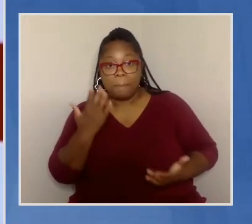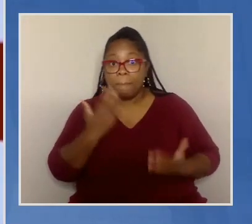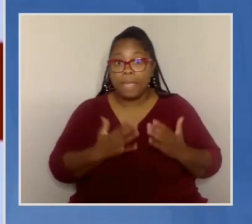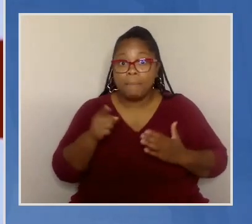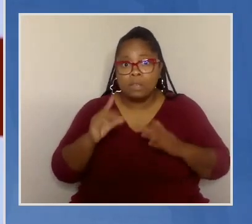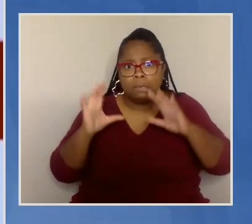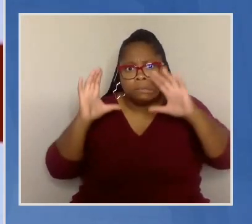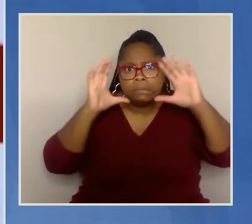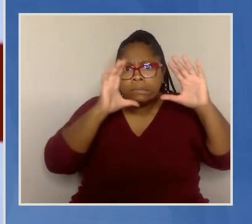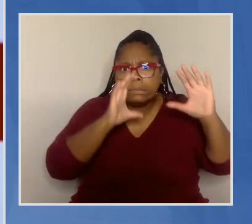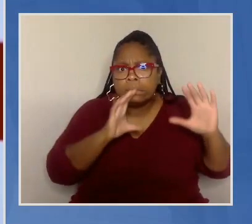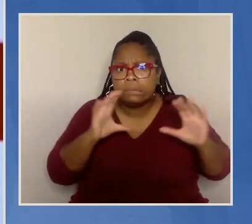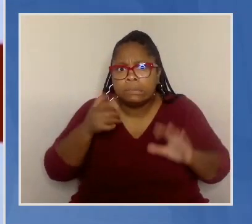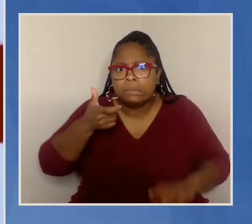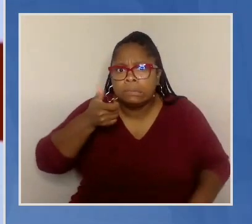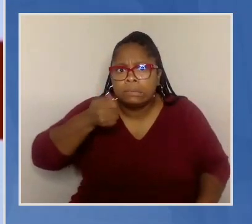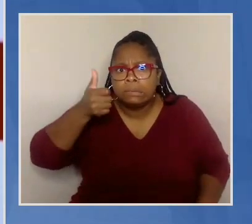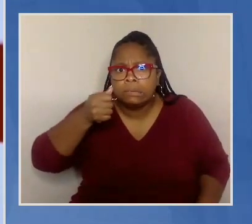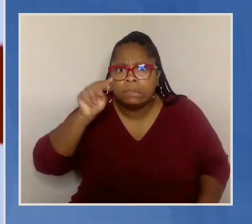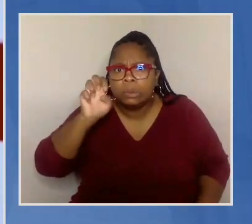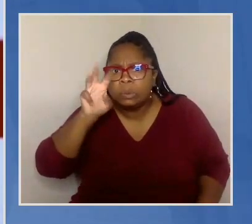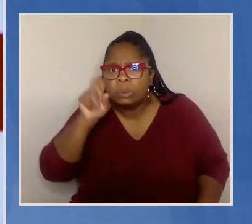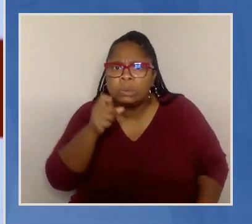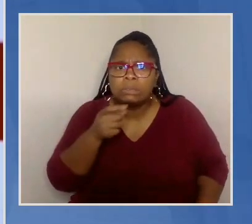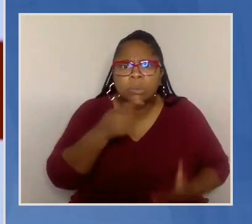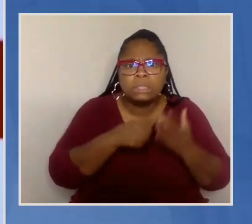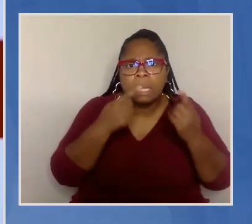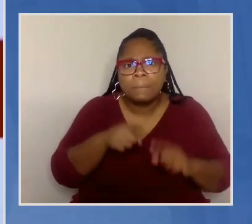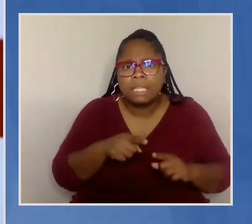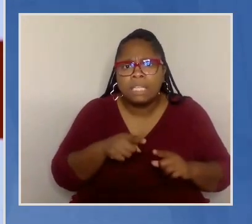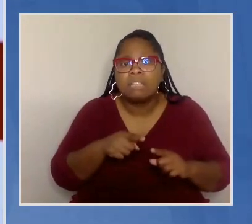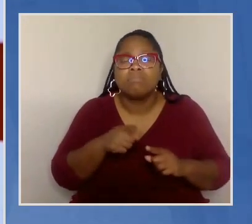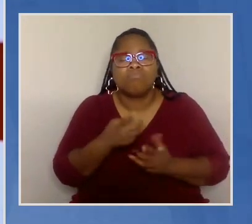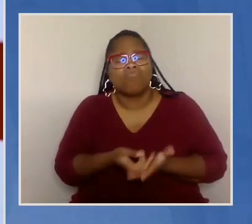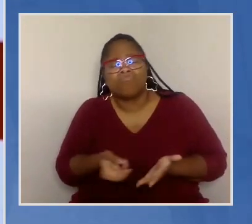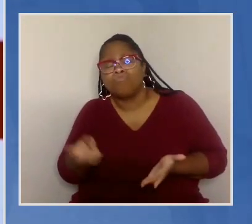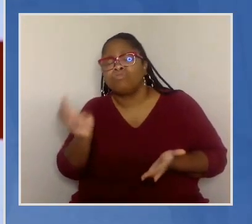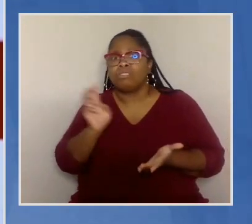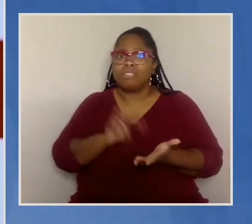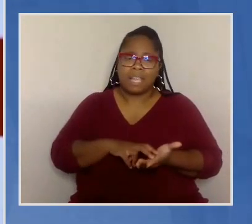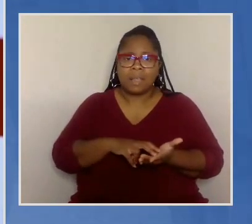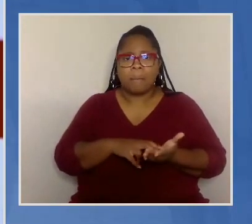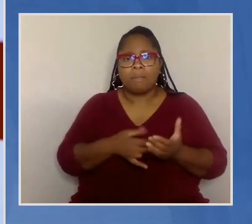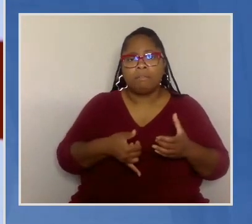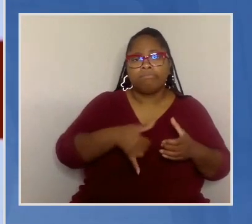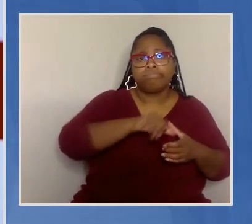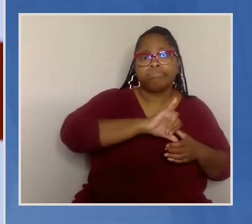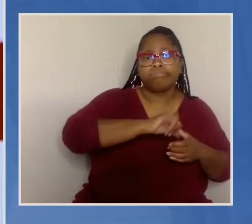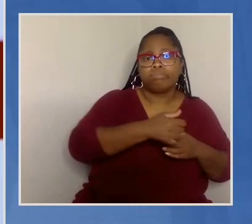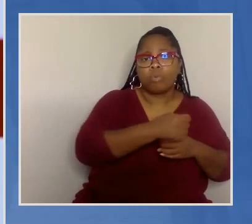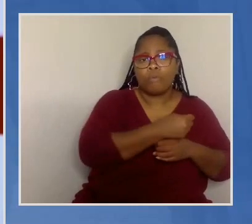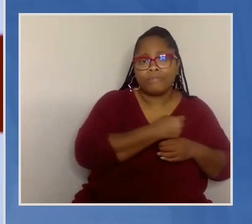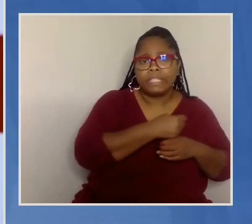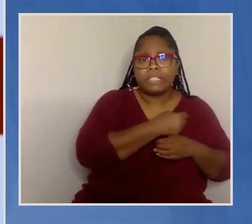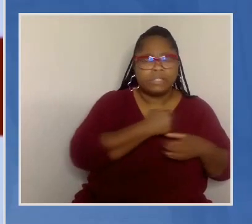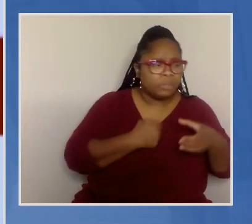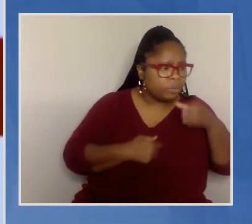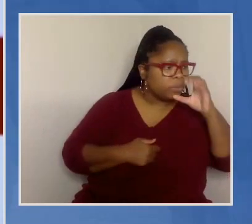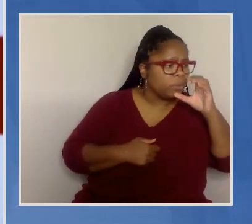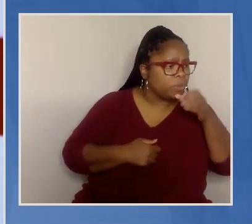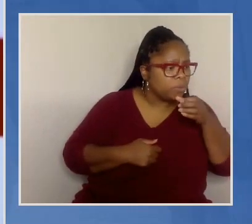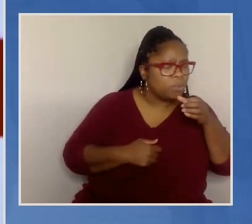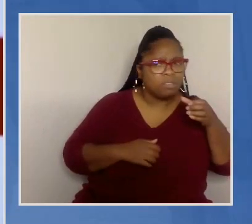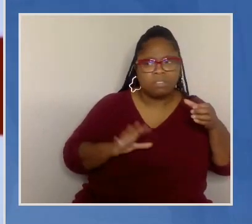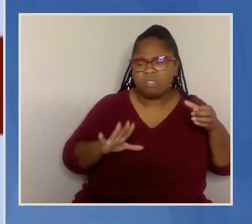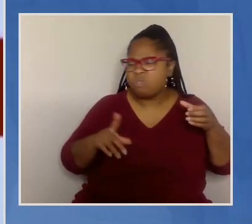late watching the latest returns, so you go and you pour yourself a cup of coffee. And then you start to worry about your day thinking,